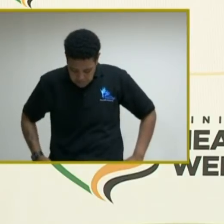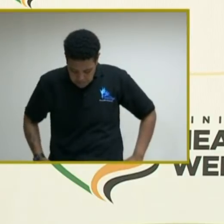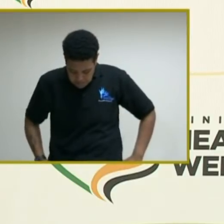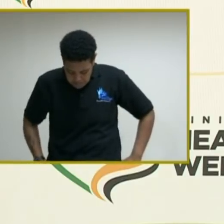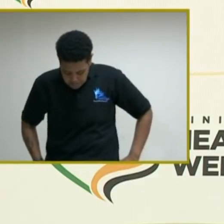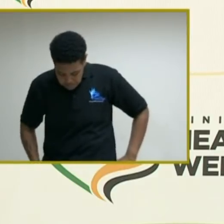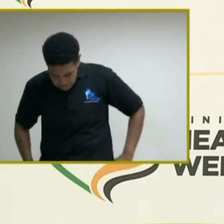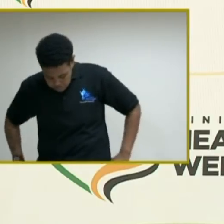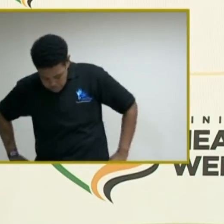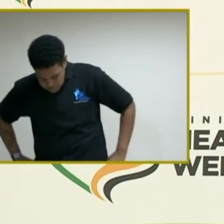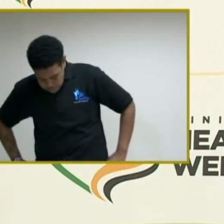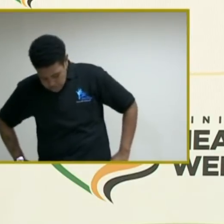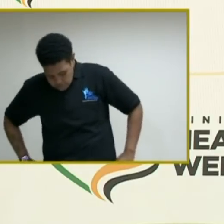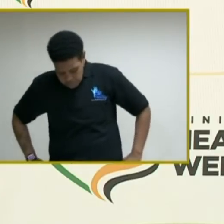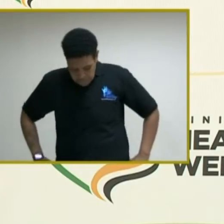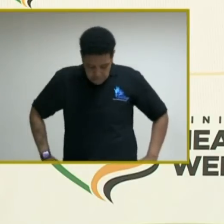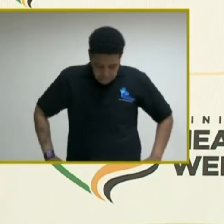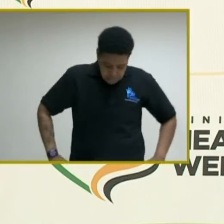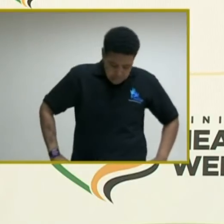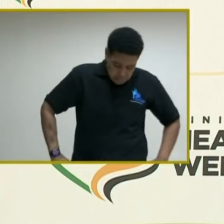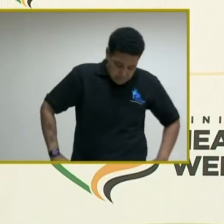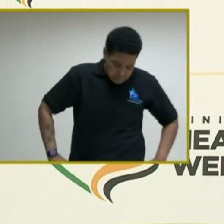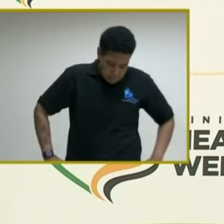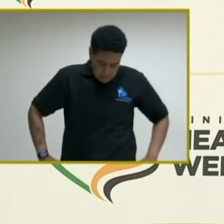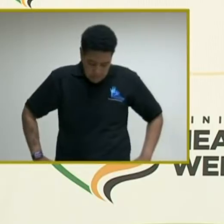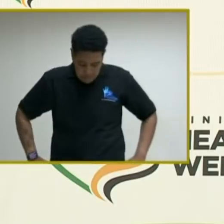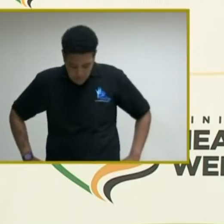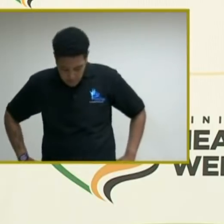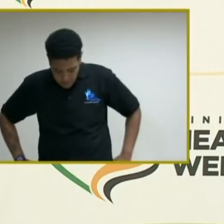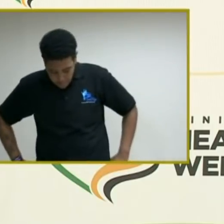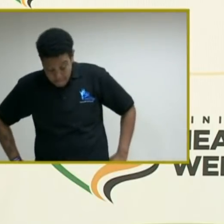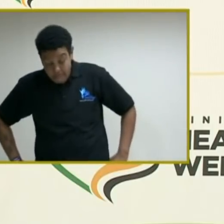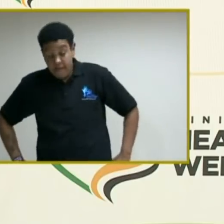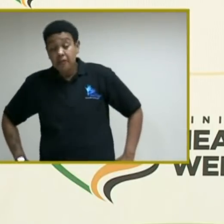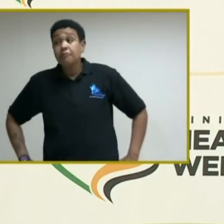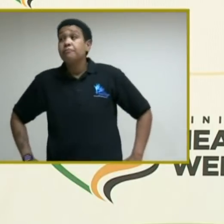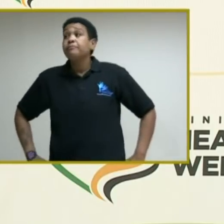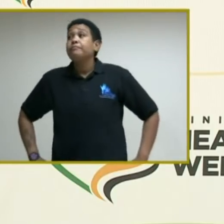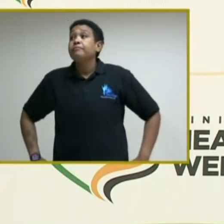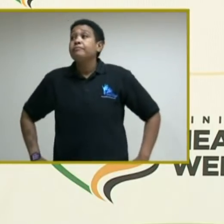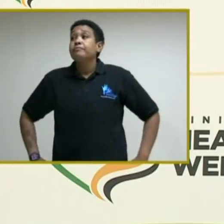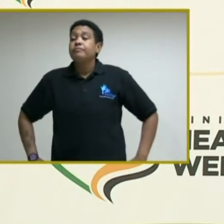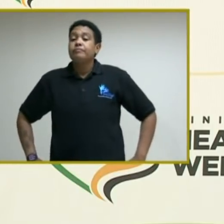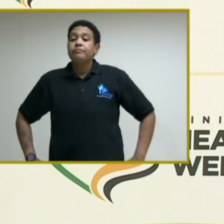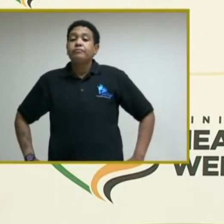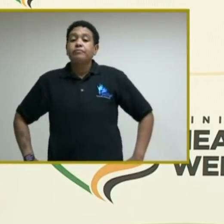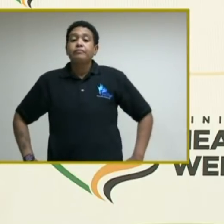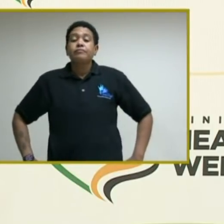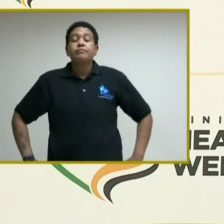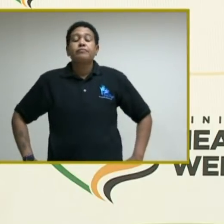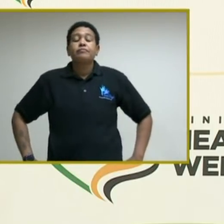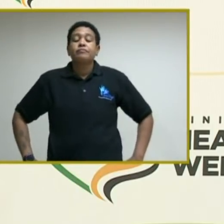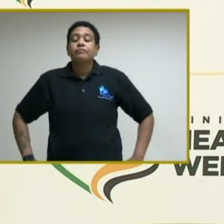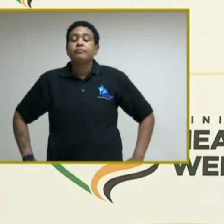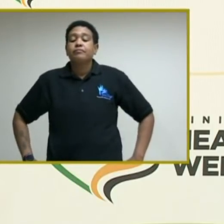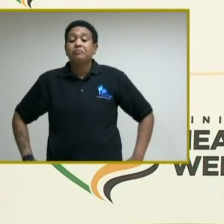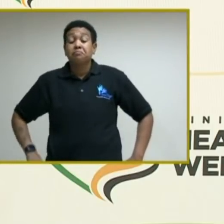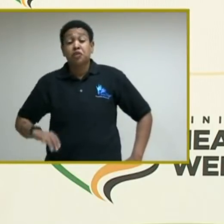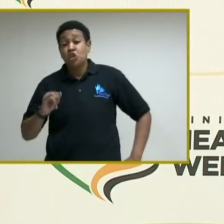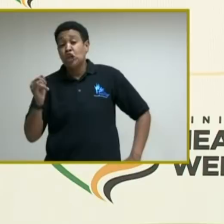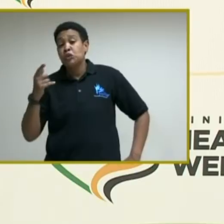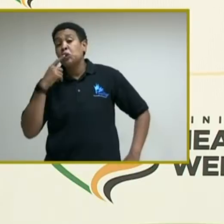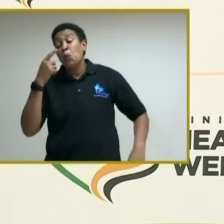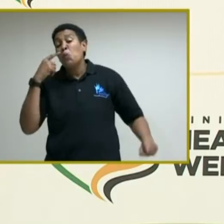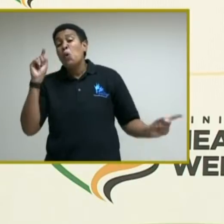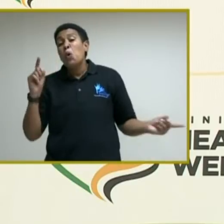You know, the vaccines provide us an opportunity to get back to normal, gives us an opportunity to get